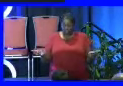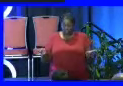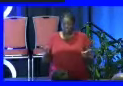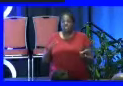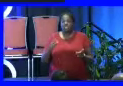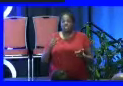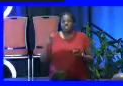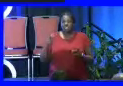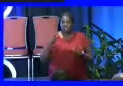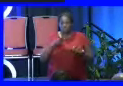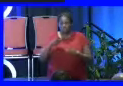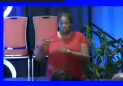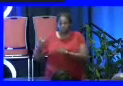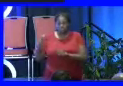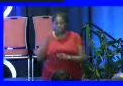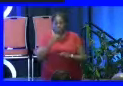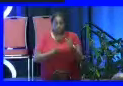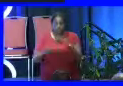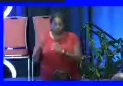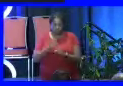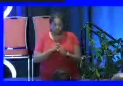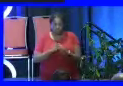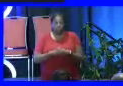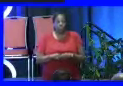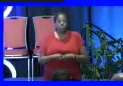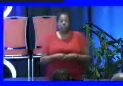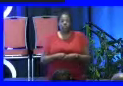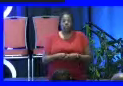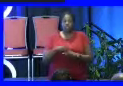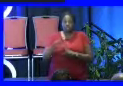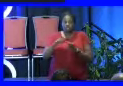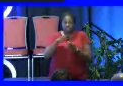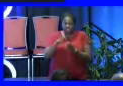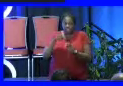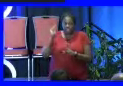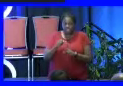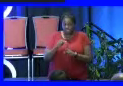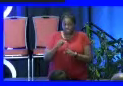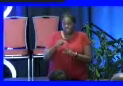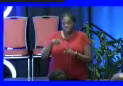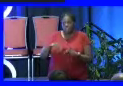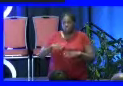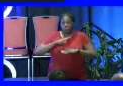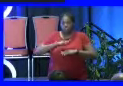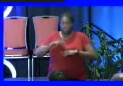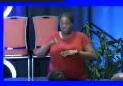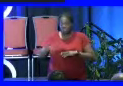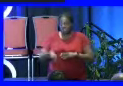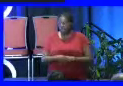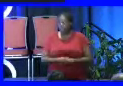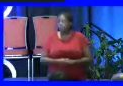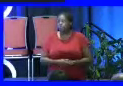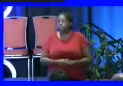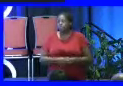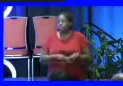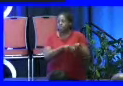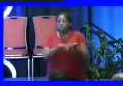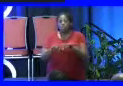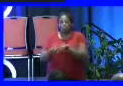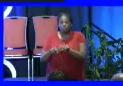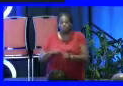sources, data strategies, what is it exactly to best meet their needs. Also addressing